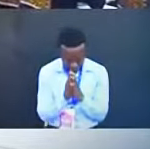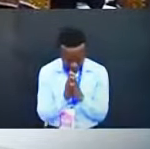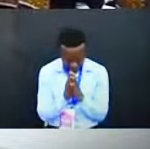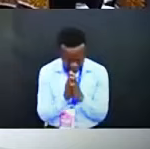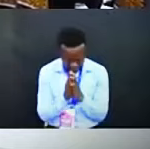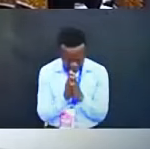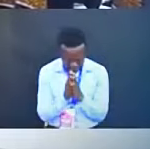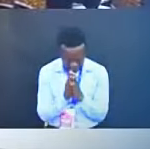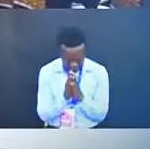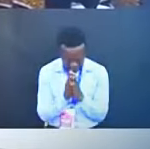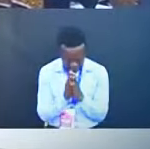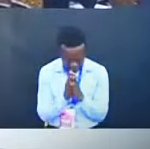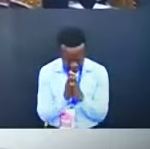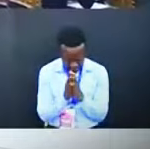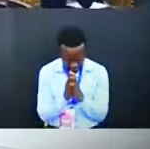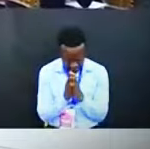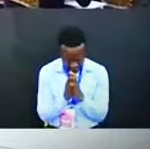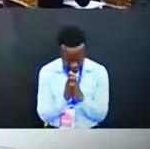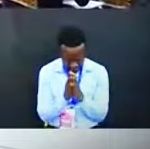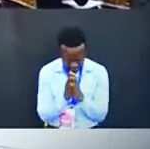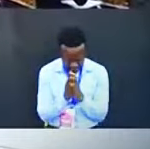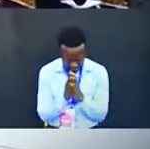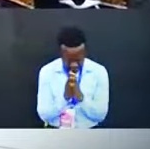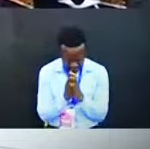your children.